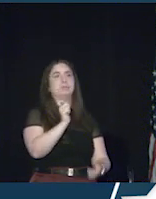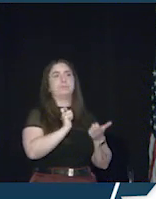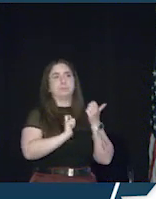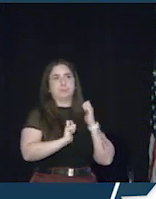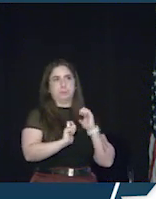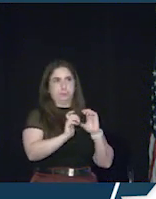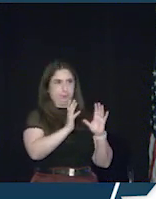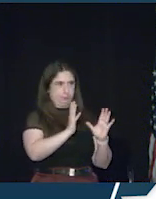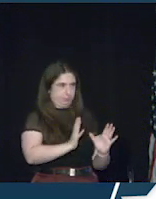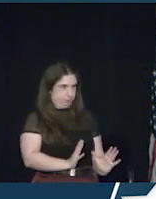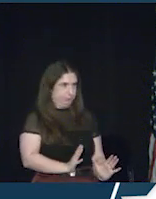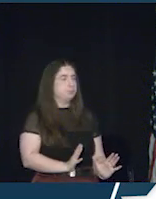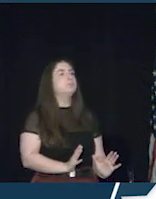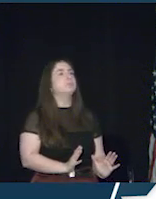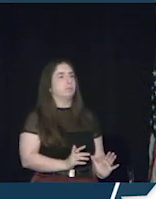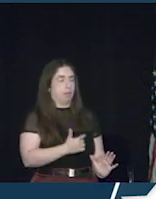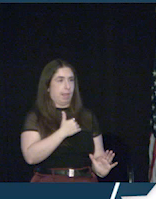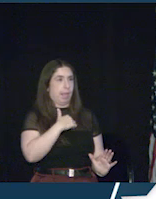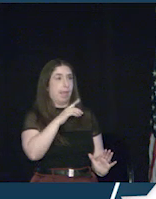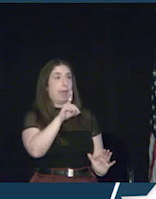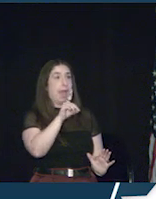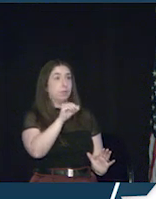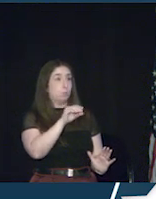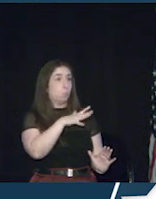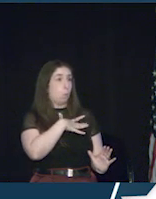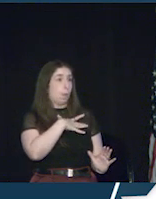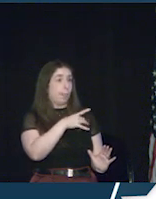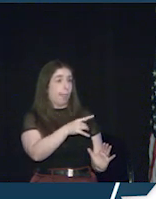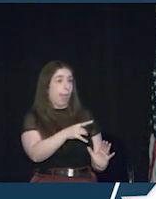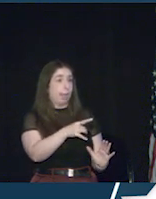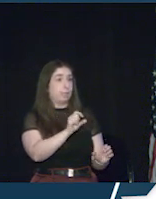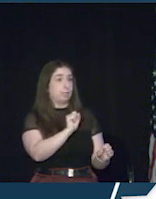And I do like to act with